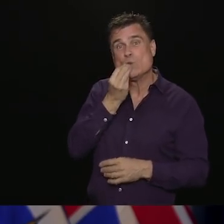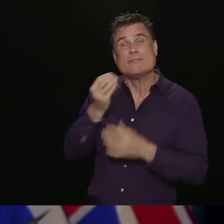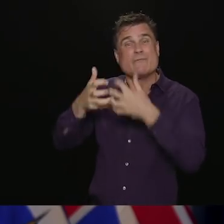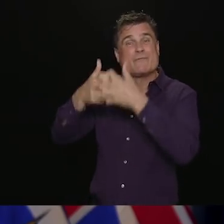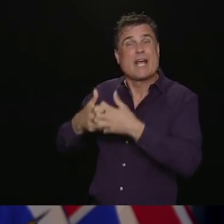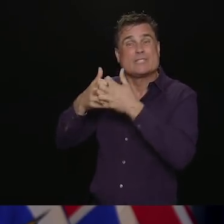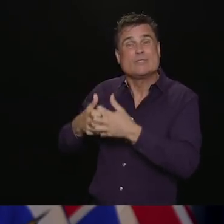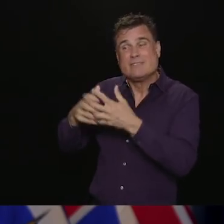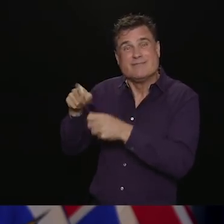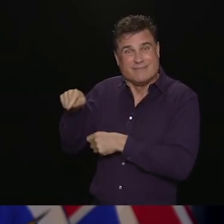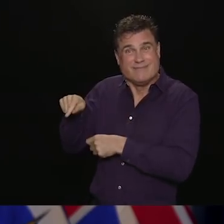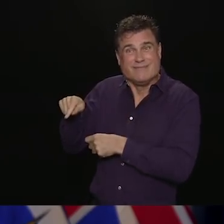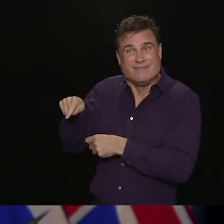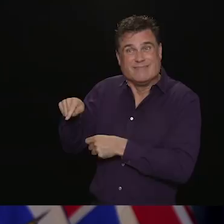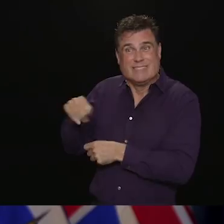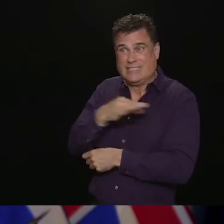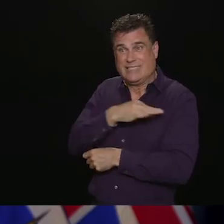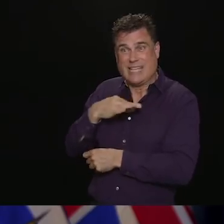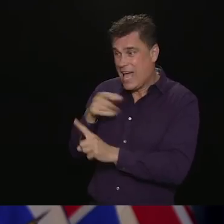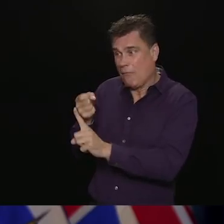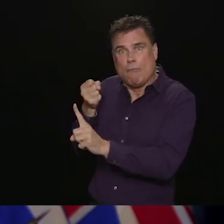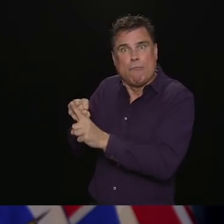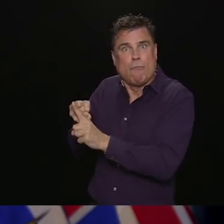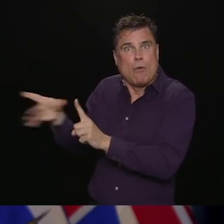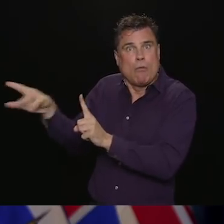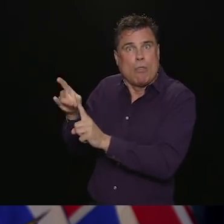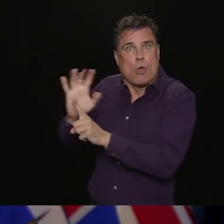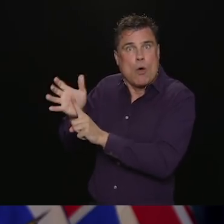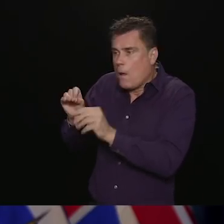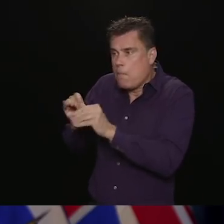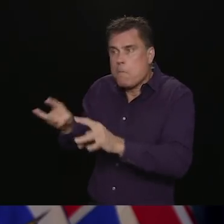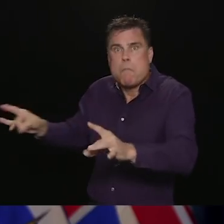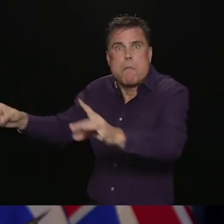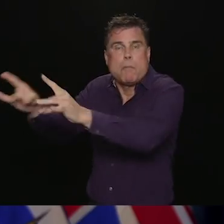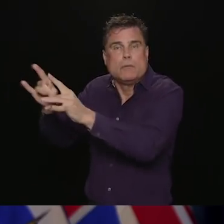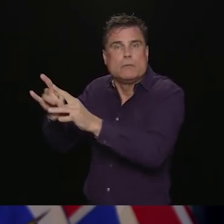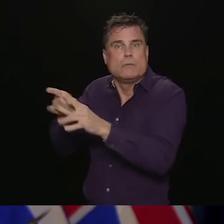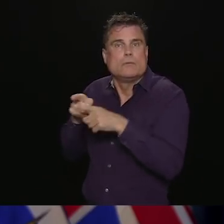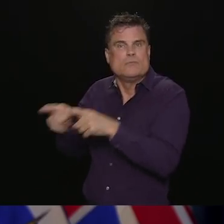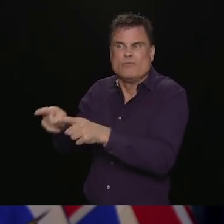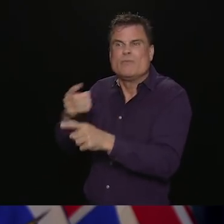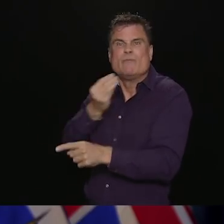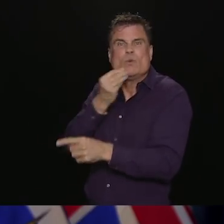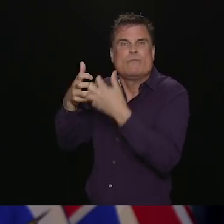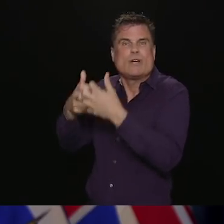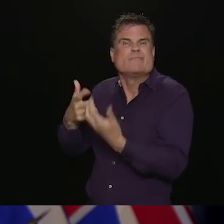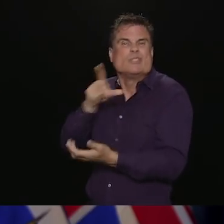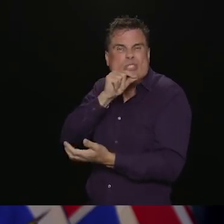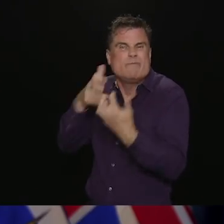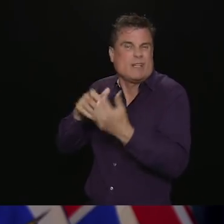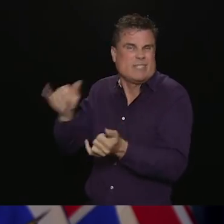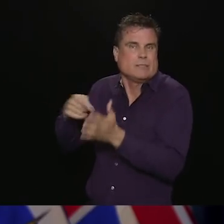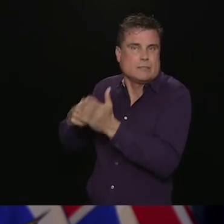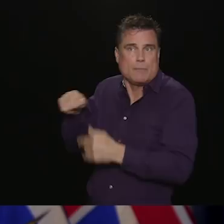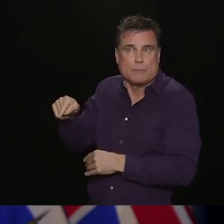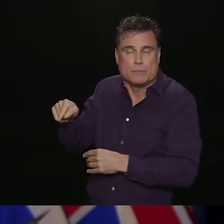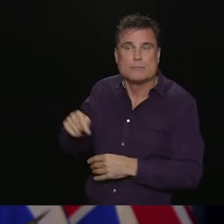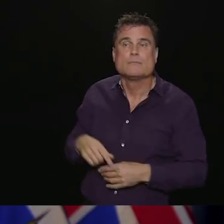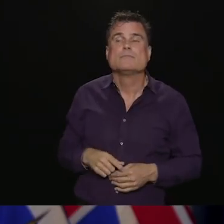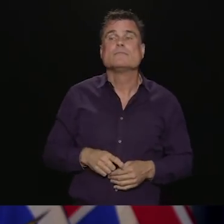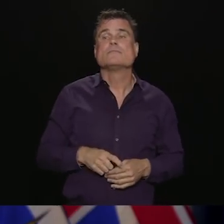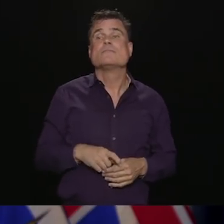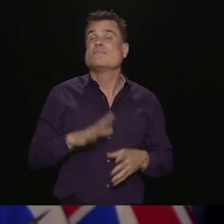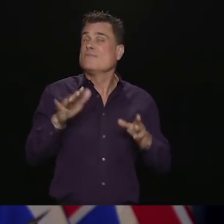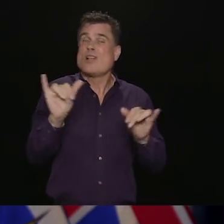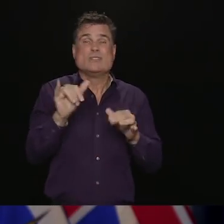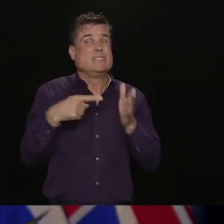up the infection control precautions in those settings. We know, of course, that we've seen it with devastating effect and continue to